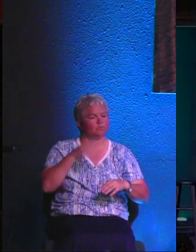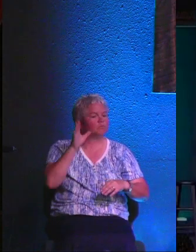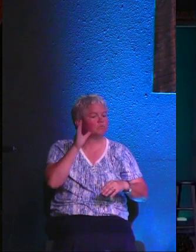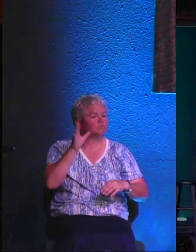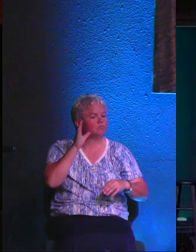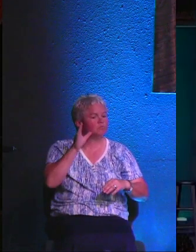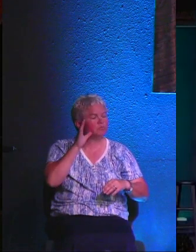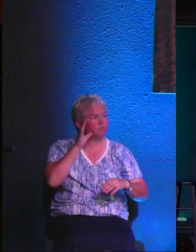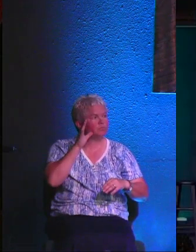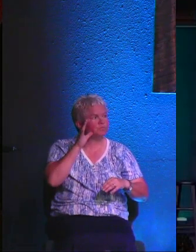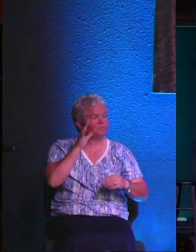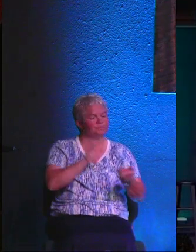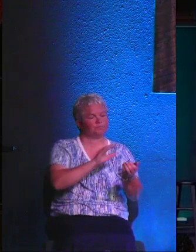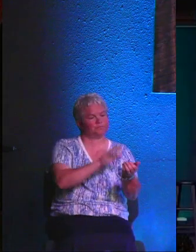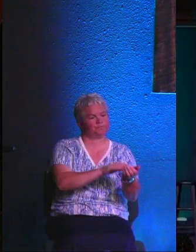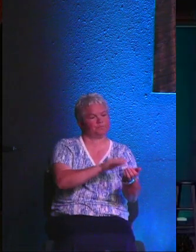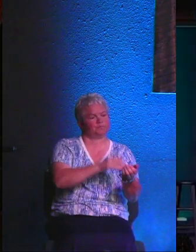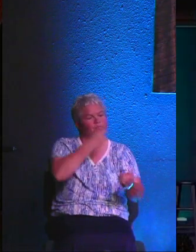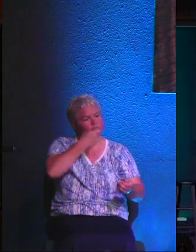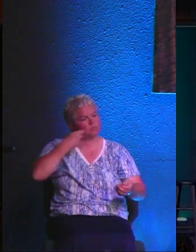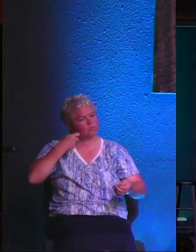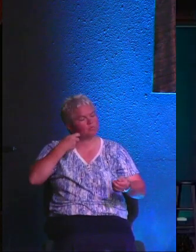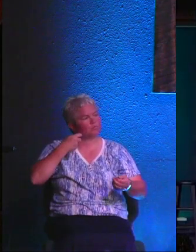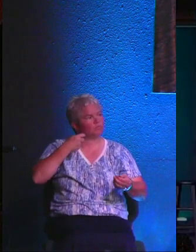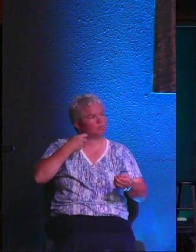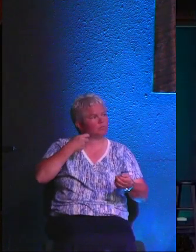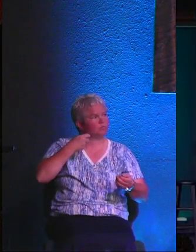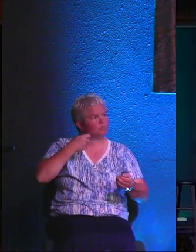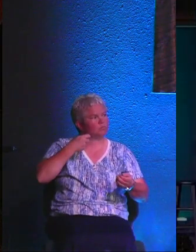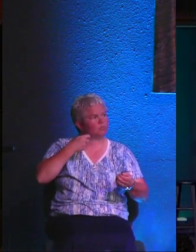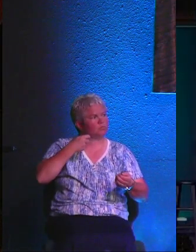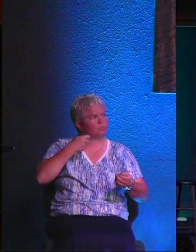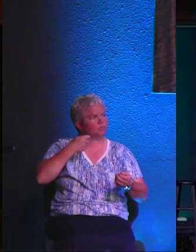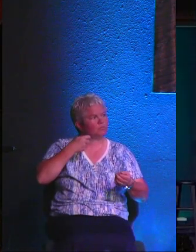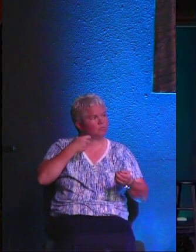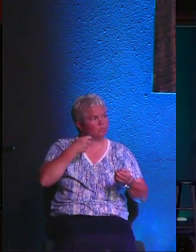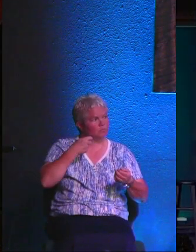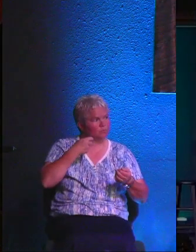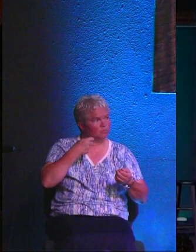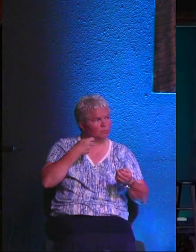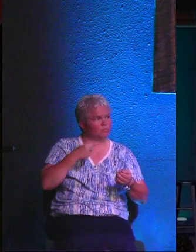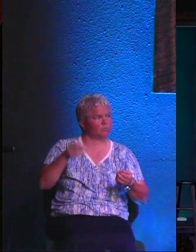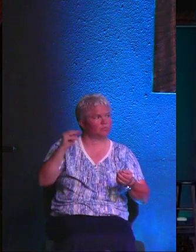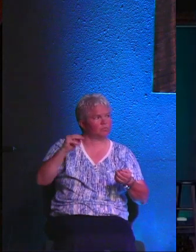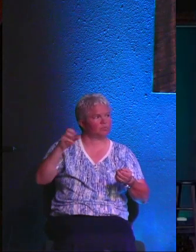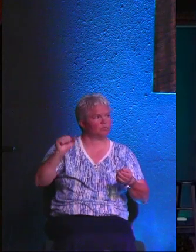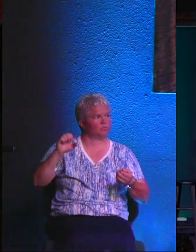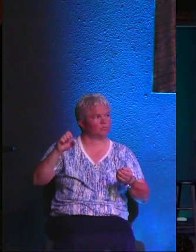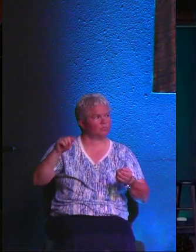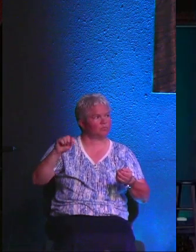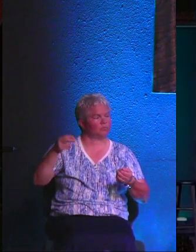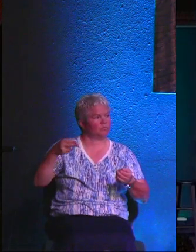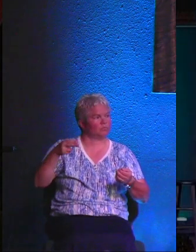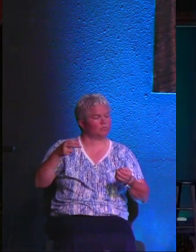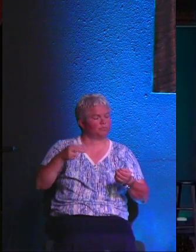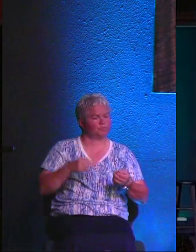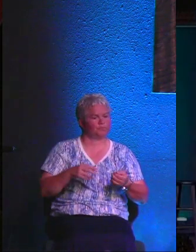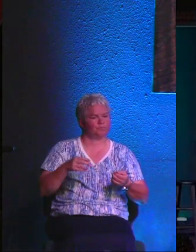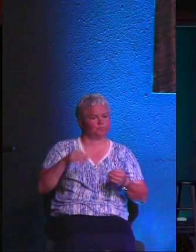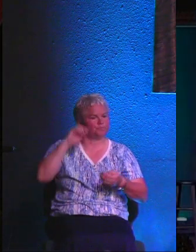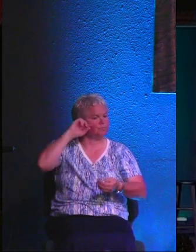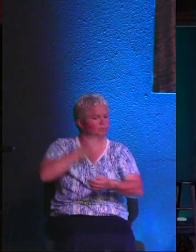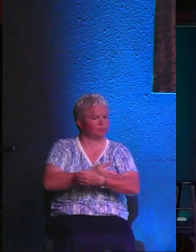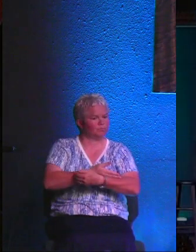My mom went to several treatment centers. My sister did treatment, and then they put her on Suboxone and methadone, which ultimately took my sister's life 12 years